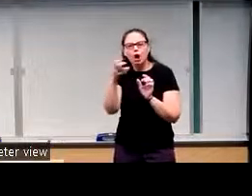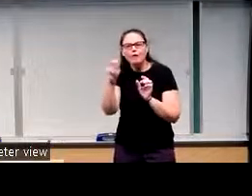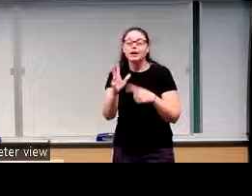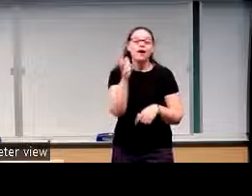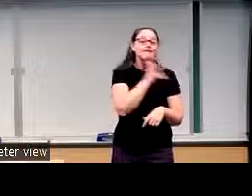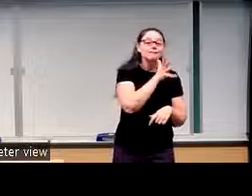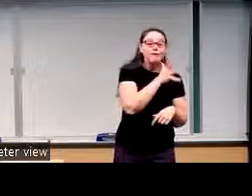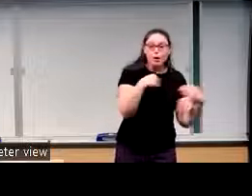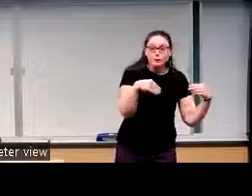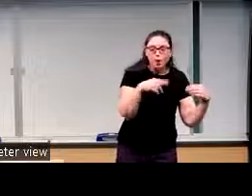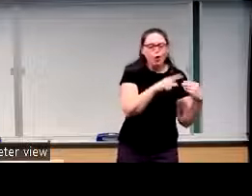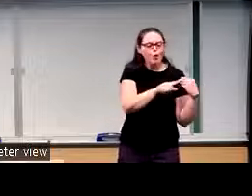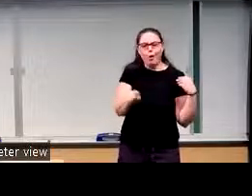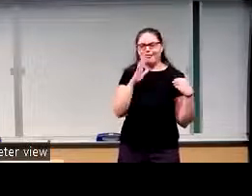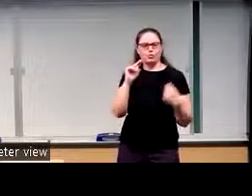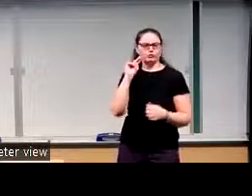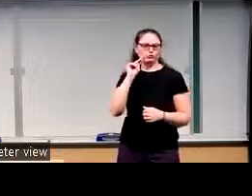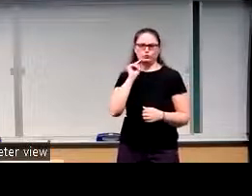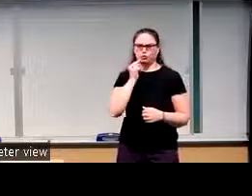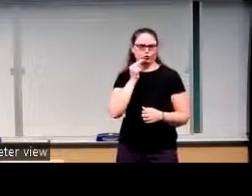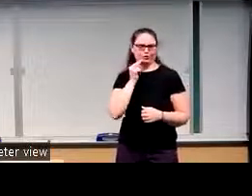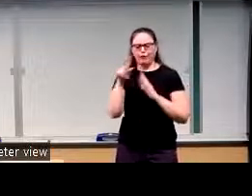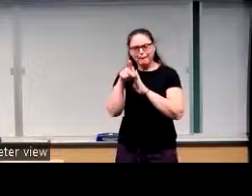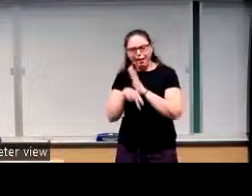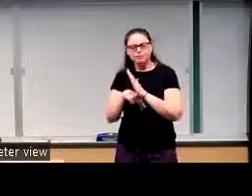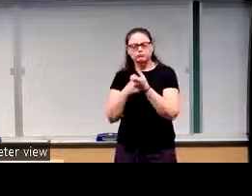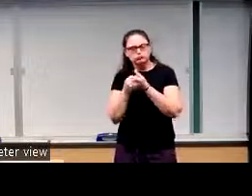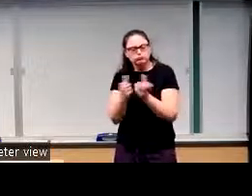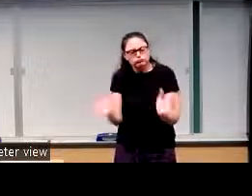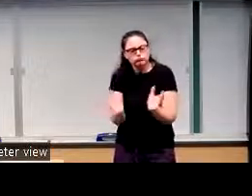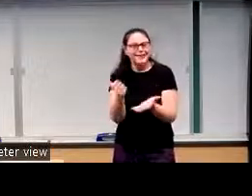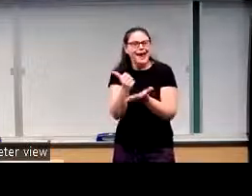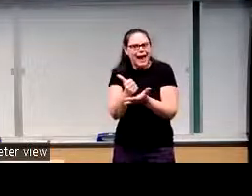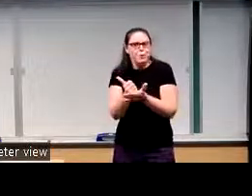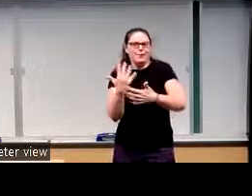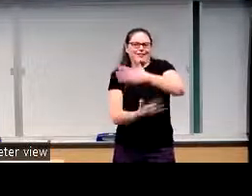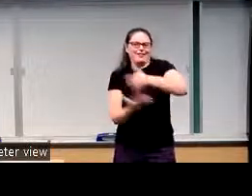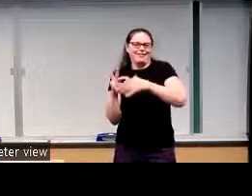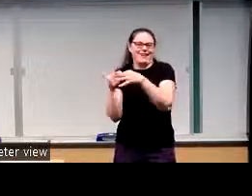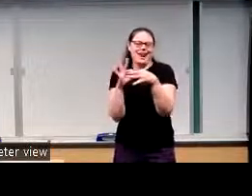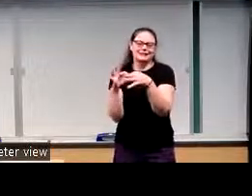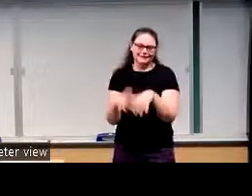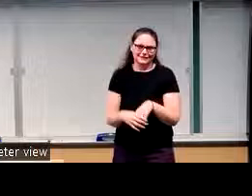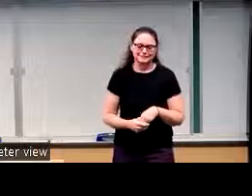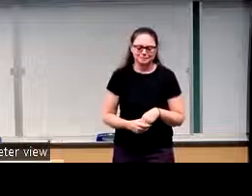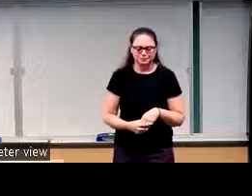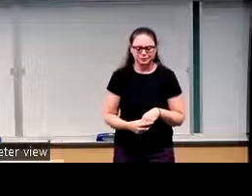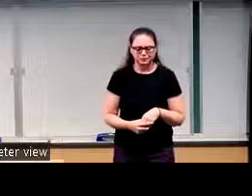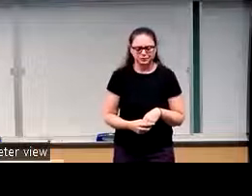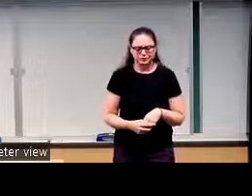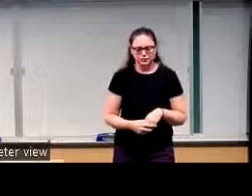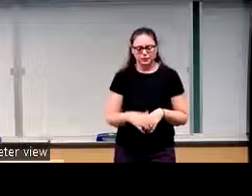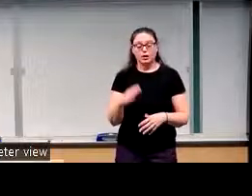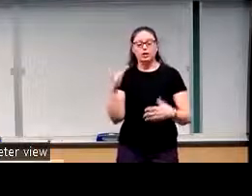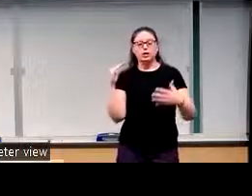markets. These are all nutrition policy initiatives that can help with connectedness as sort of a side effect. The